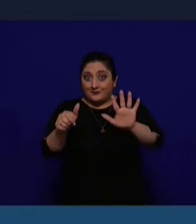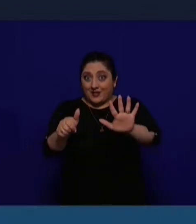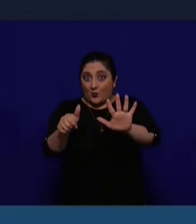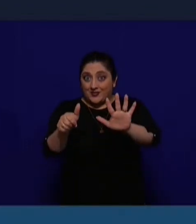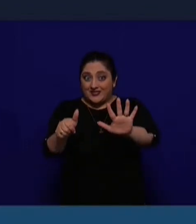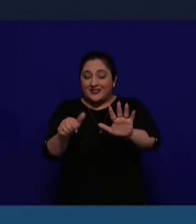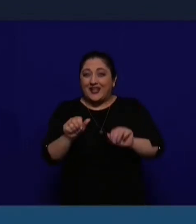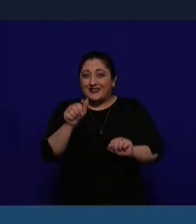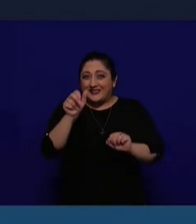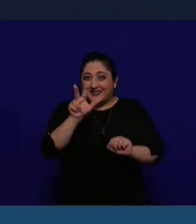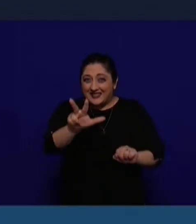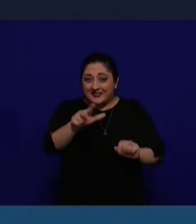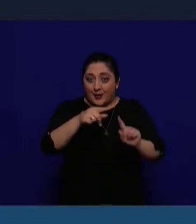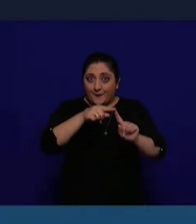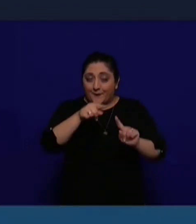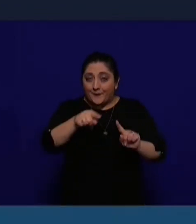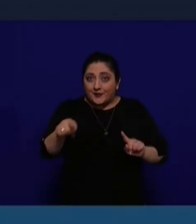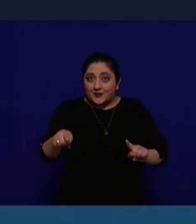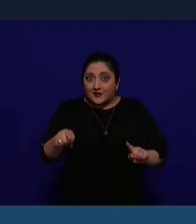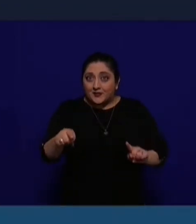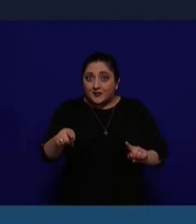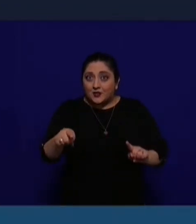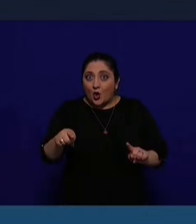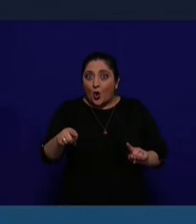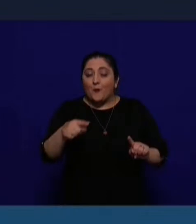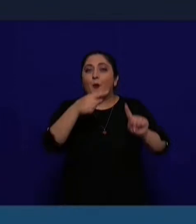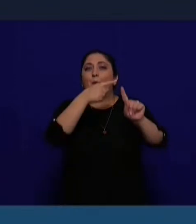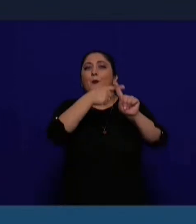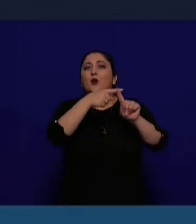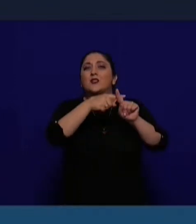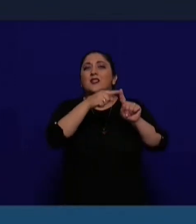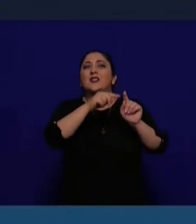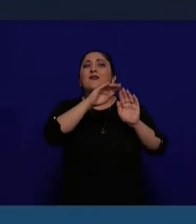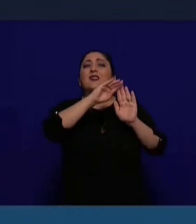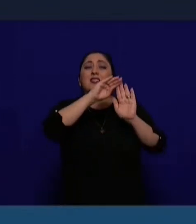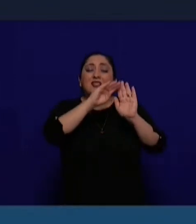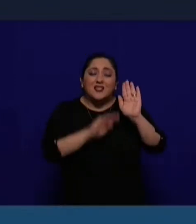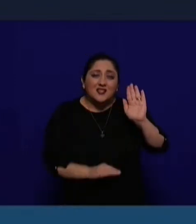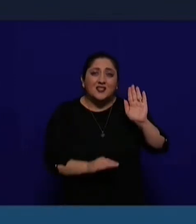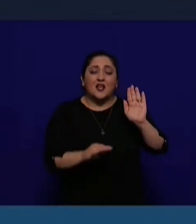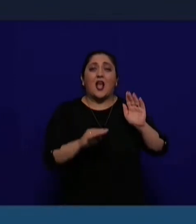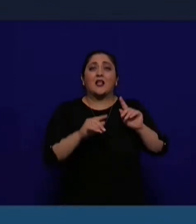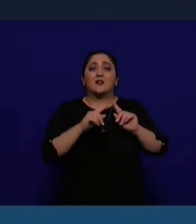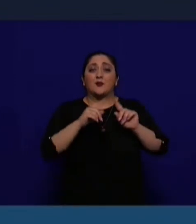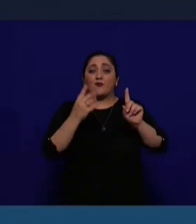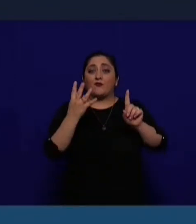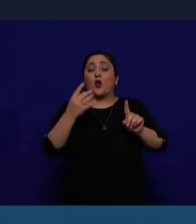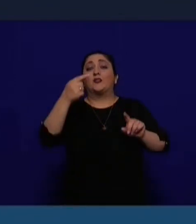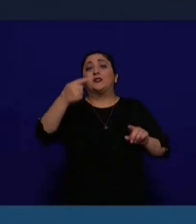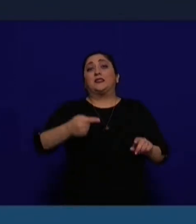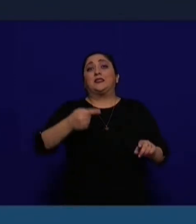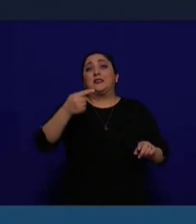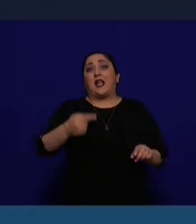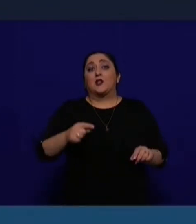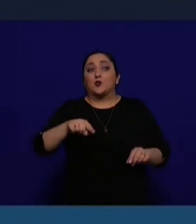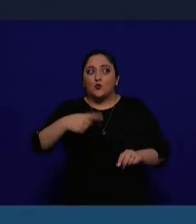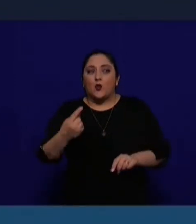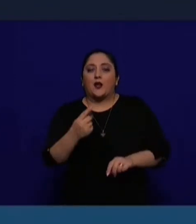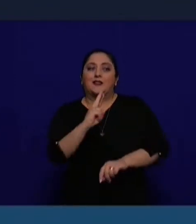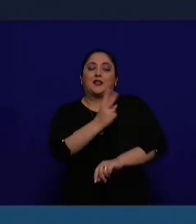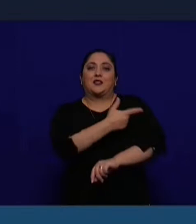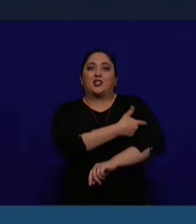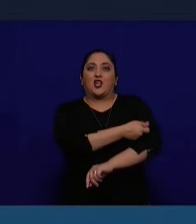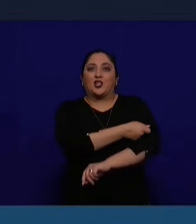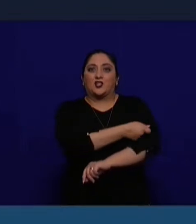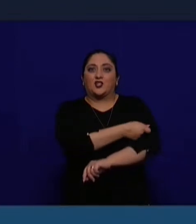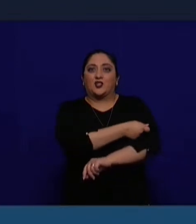huma ġew pożittivi inqas minn 14-il ġurnata wara li ħadu t-tieni doża. Ġifi jista' jkun tkun ċirkostanza li hemmhekk il-persuna kien